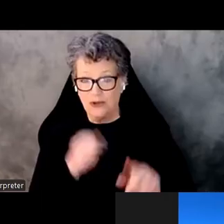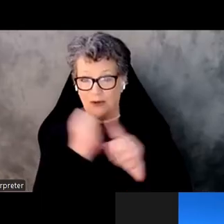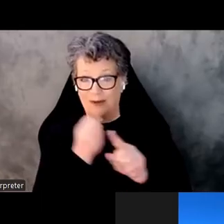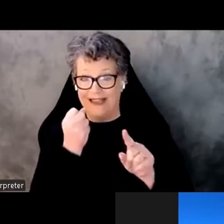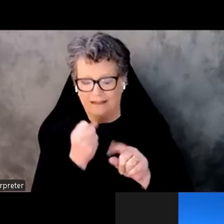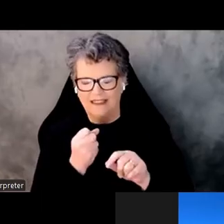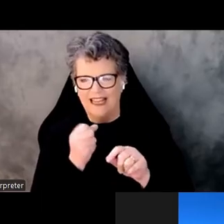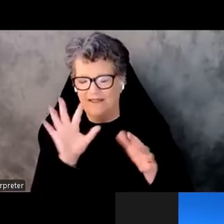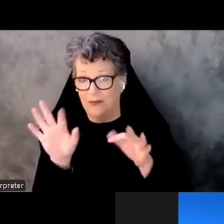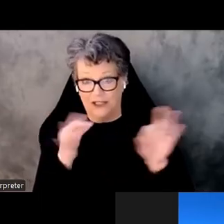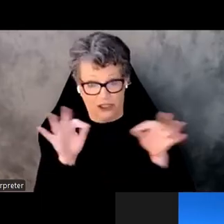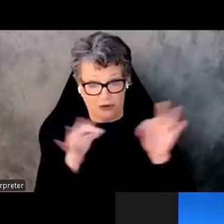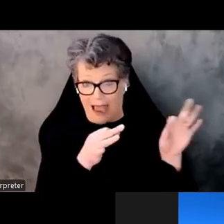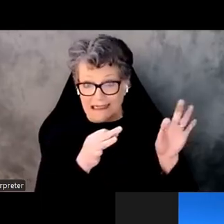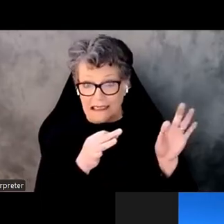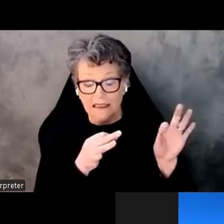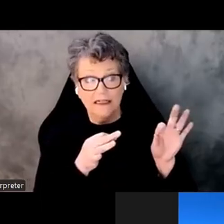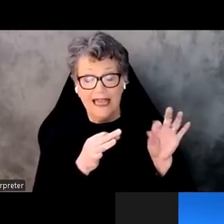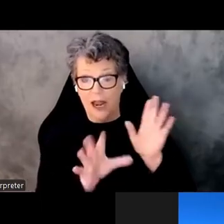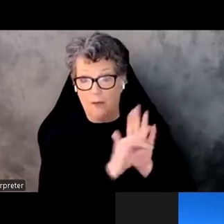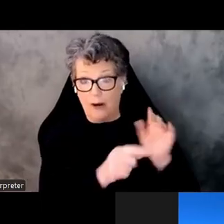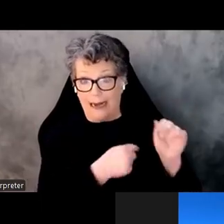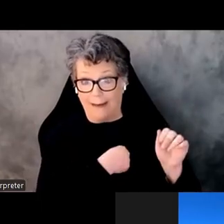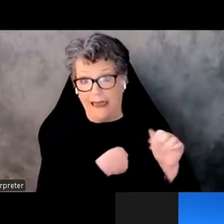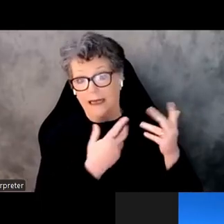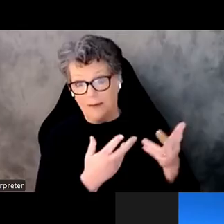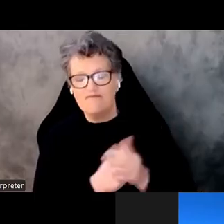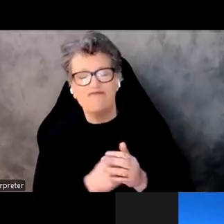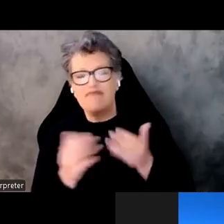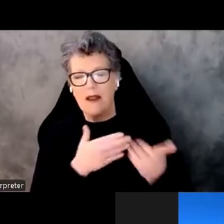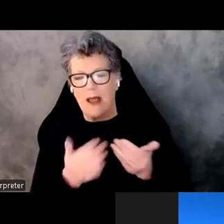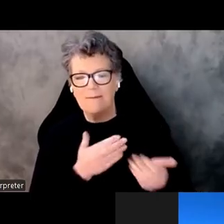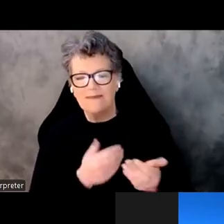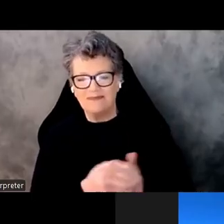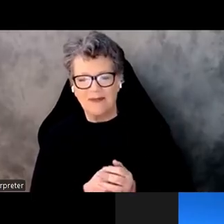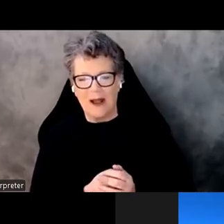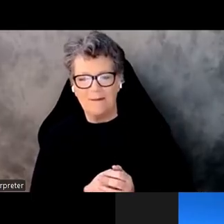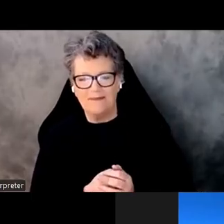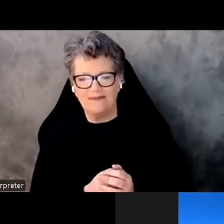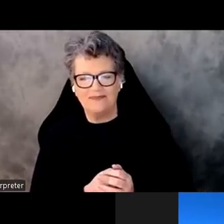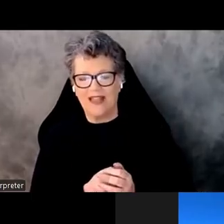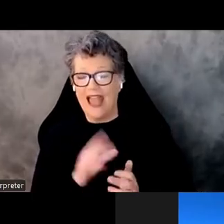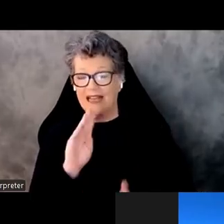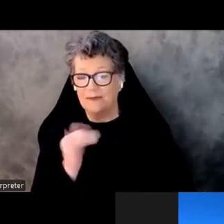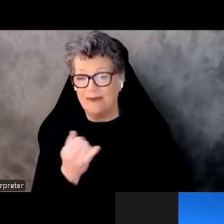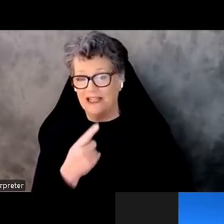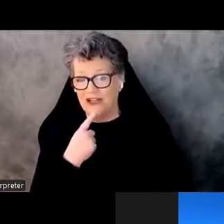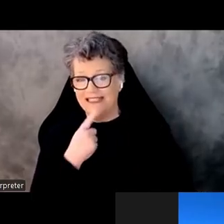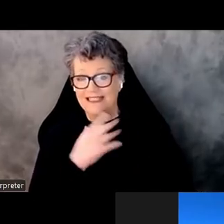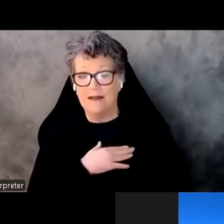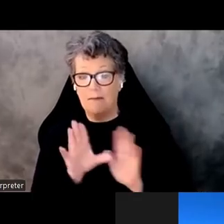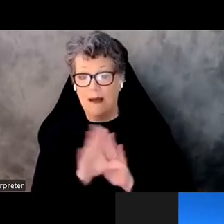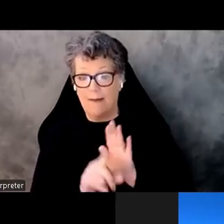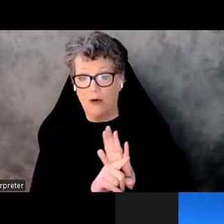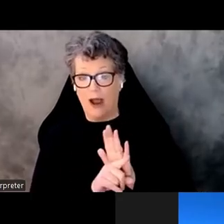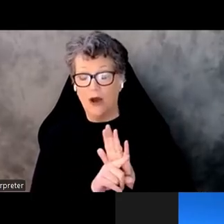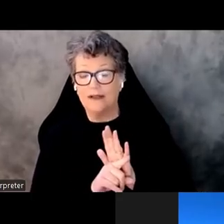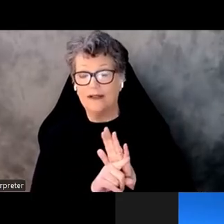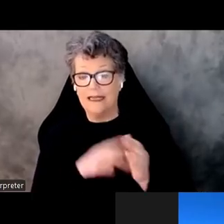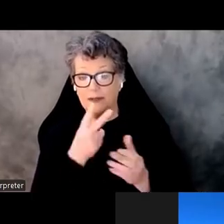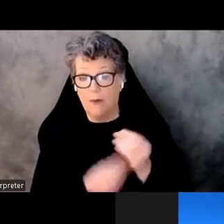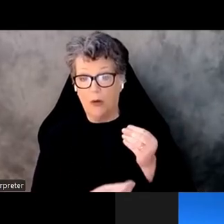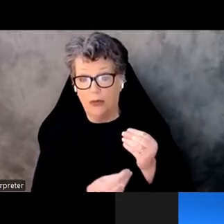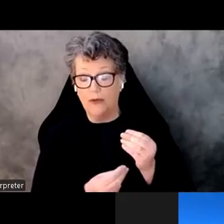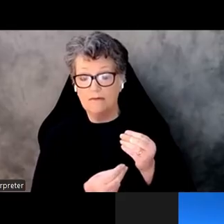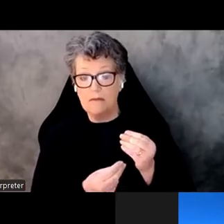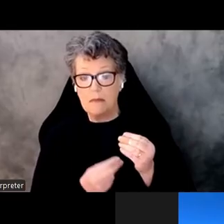was distracted in appointing me. But anyway, as BJ said, my background is both